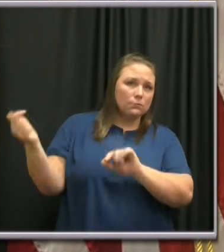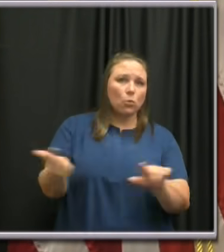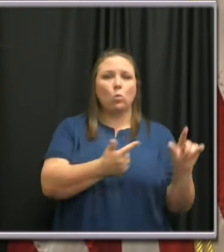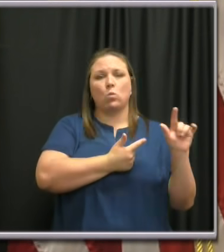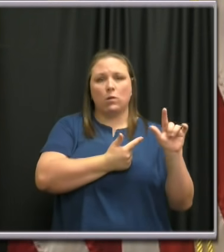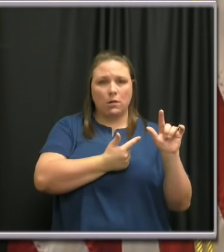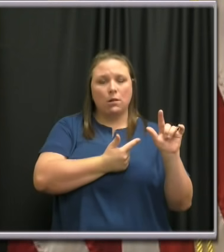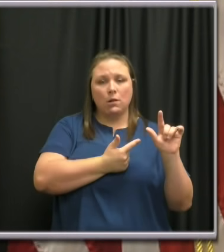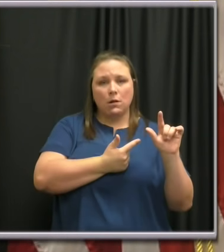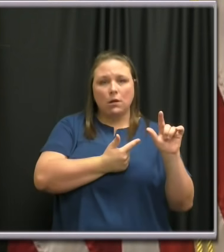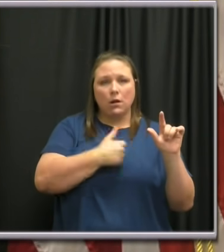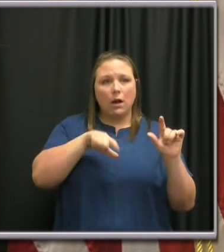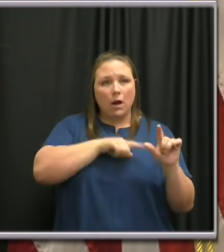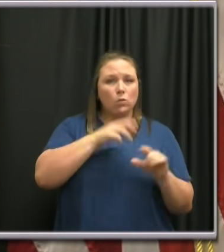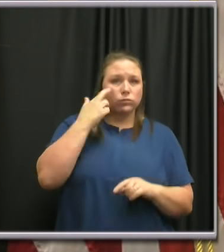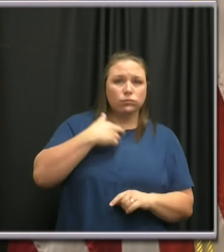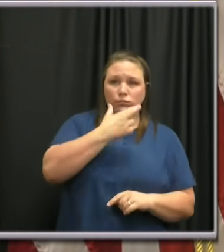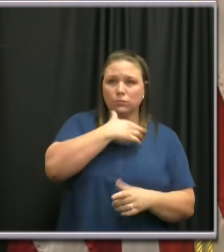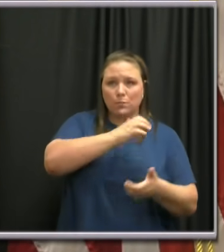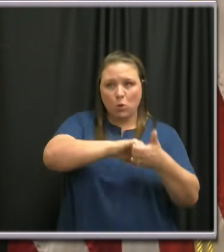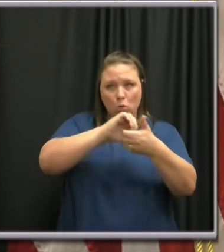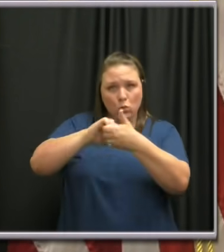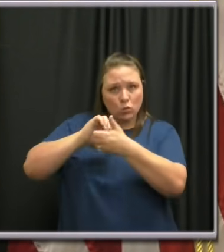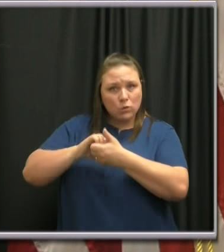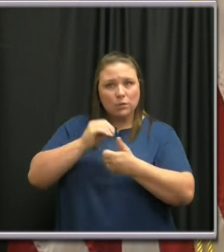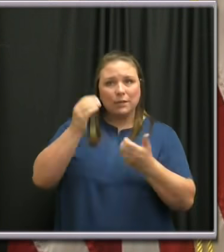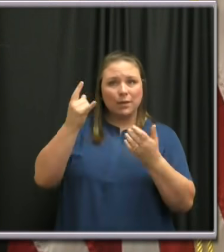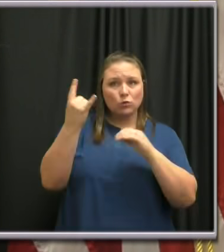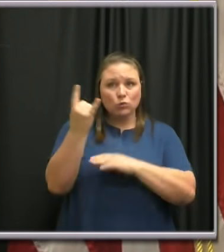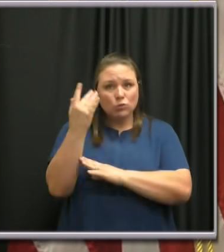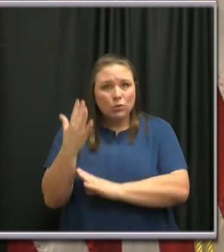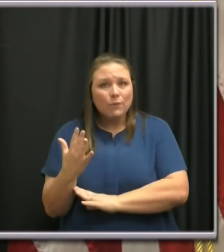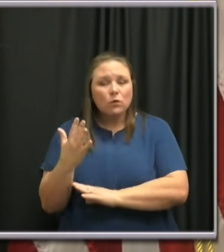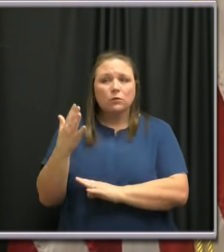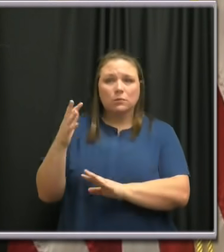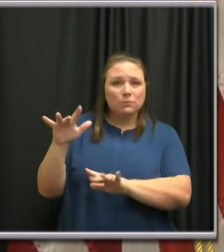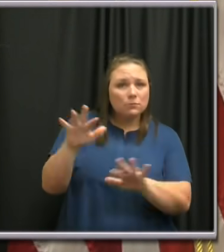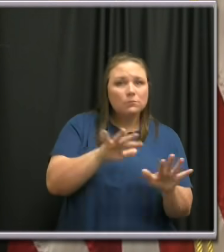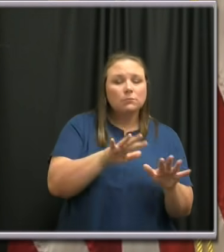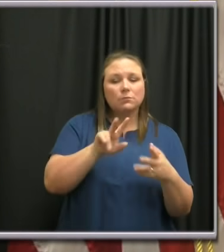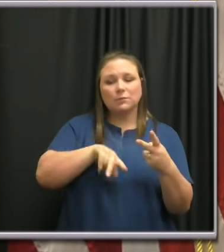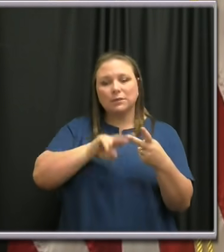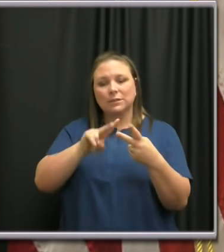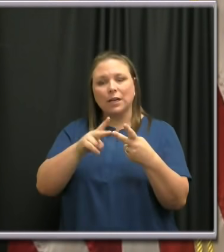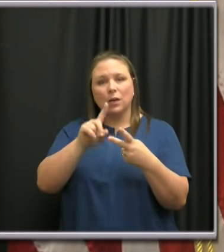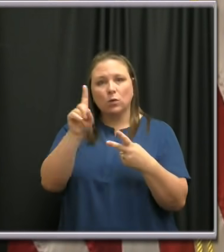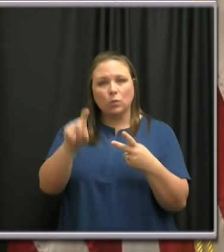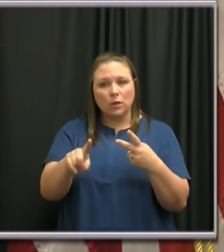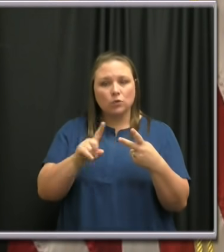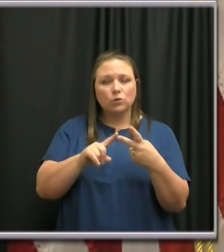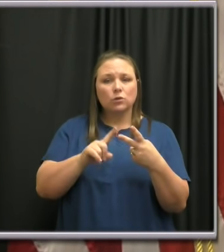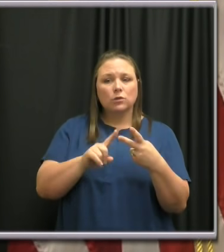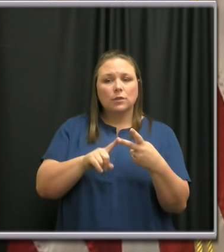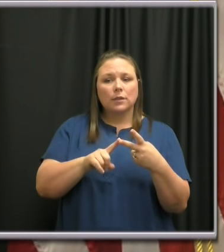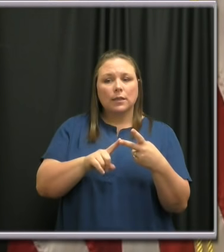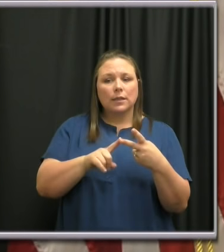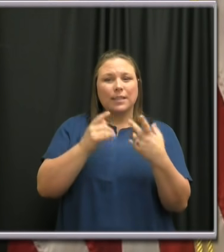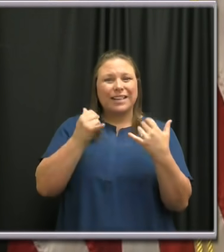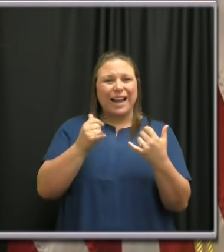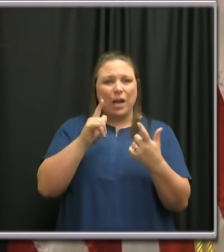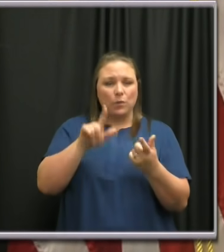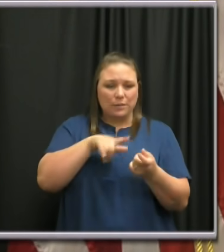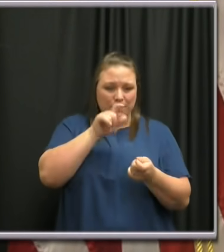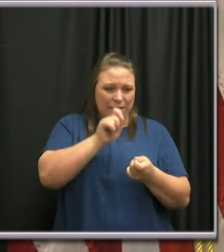our restaurant partners and servers. The second question, I think, gets back to what is the